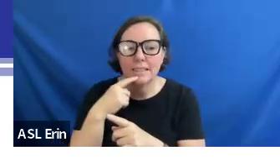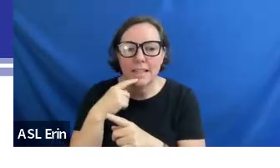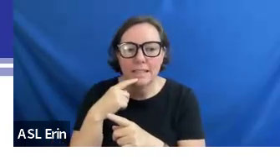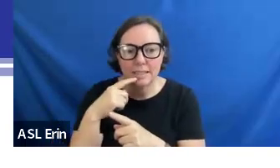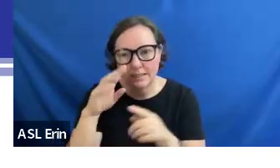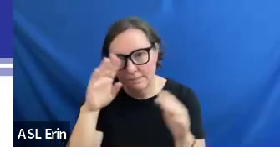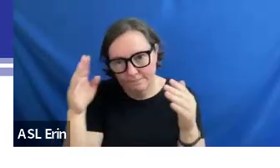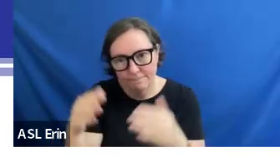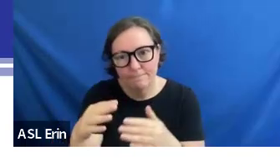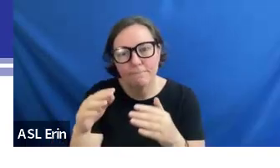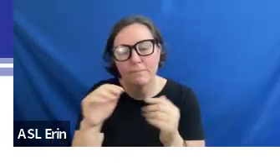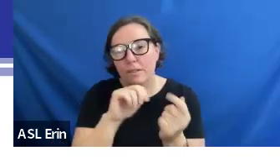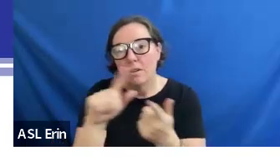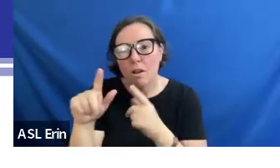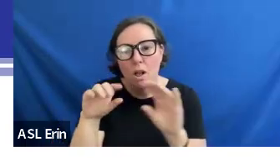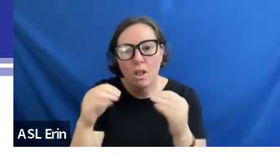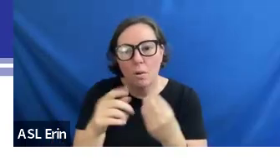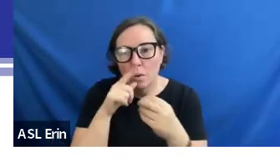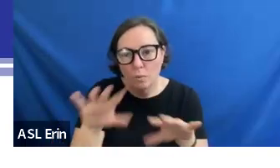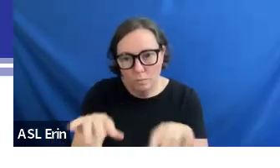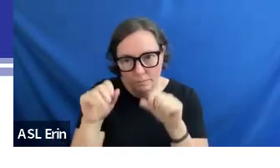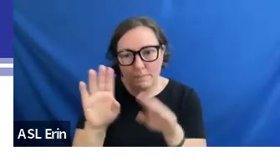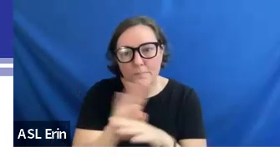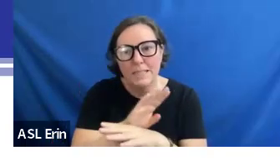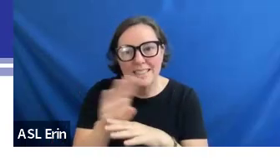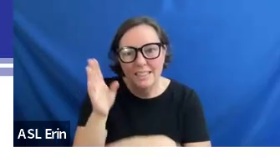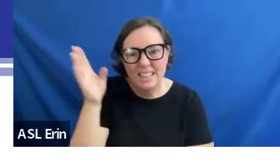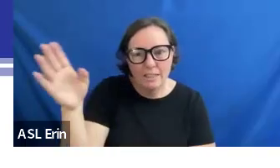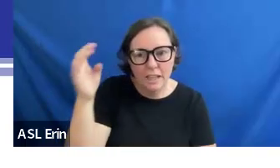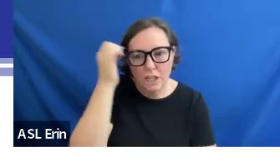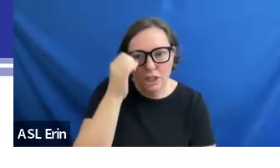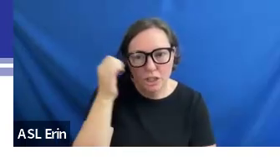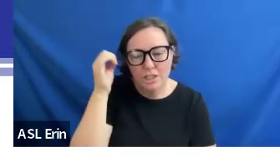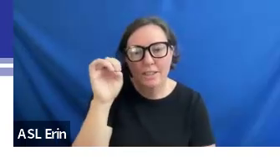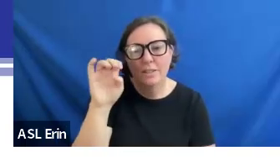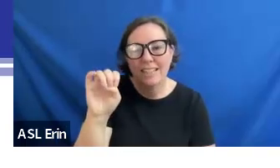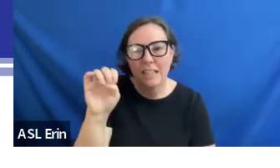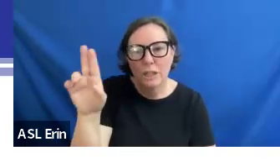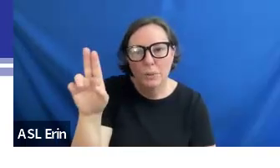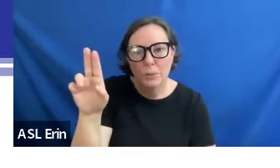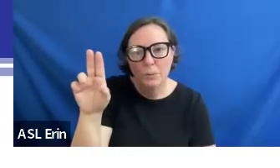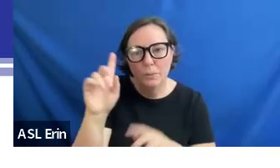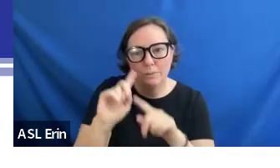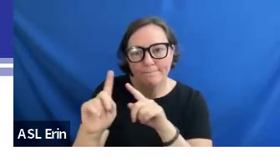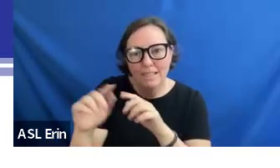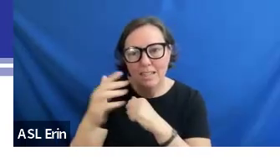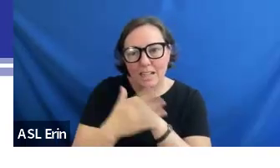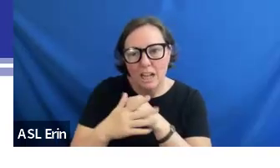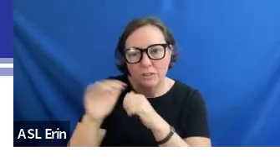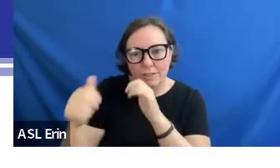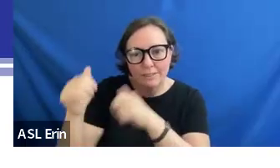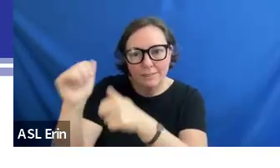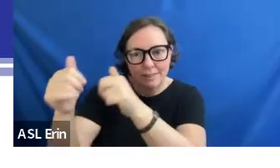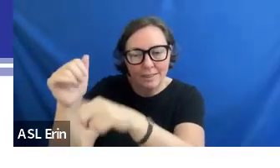primarily deals with organizations doing business in the EU, in the European Union. But since we live